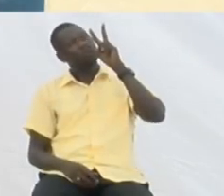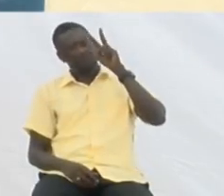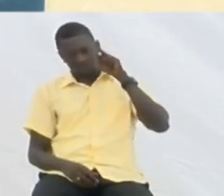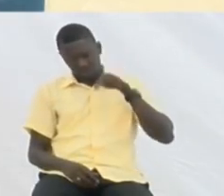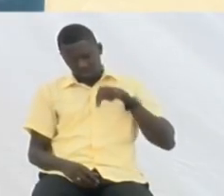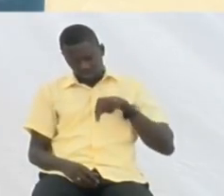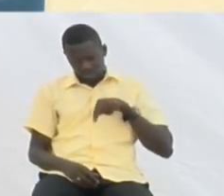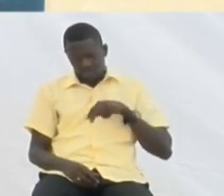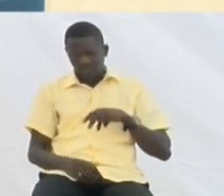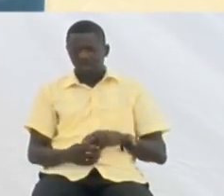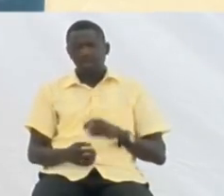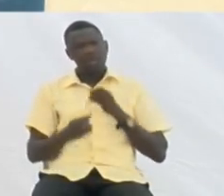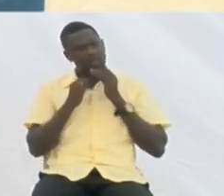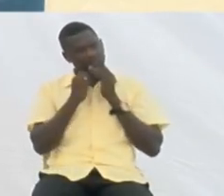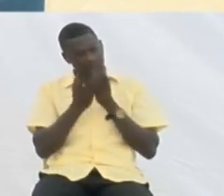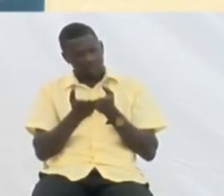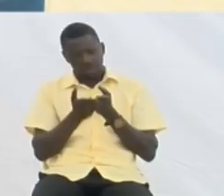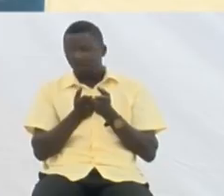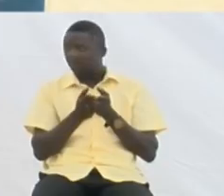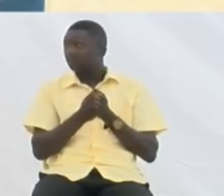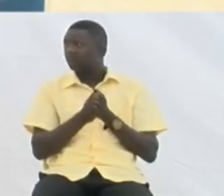down,